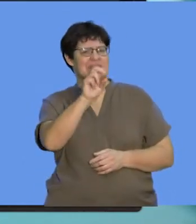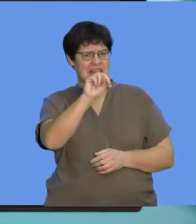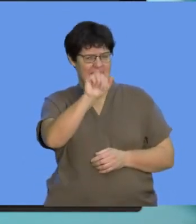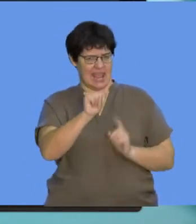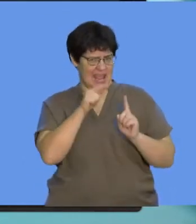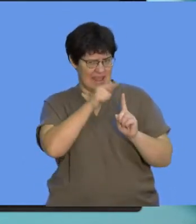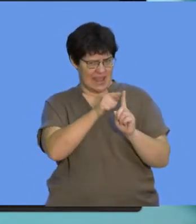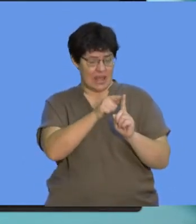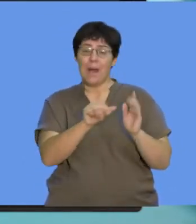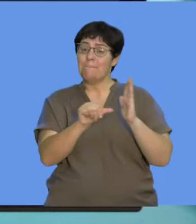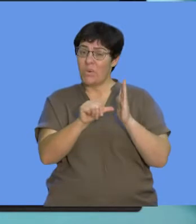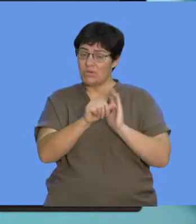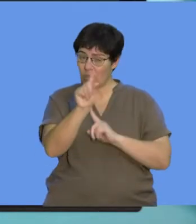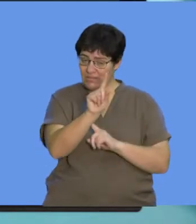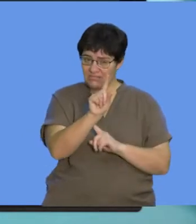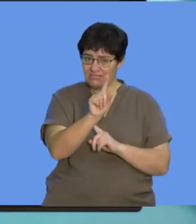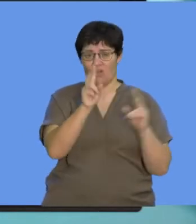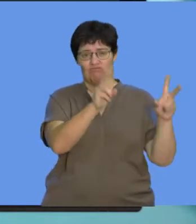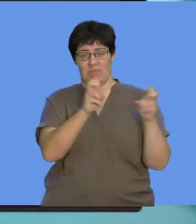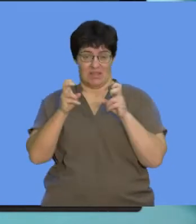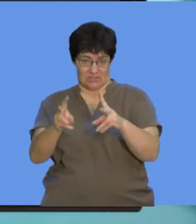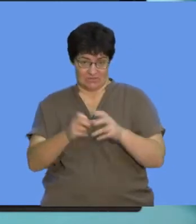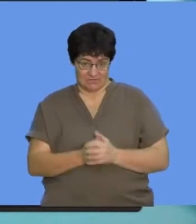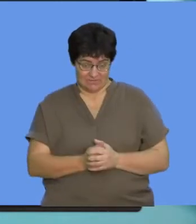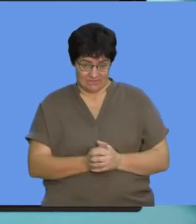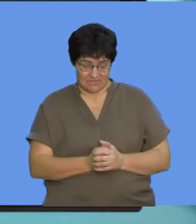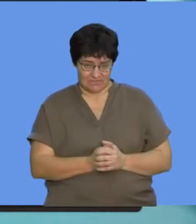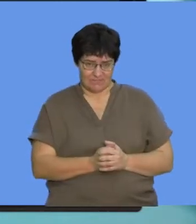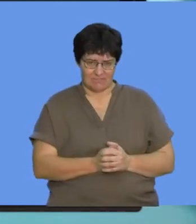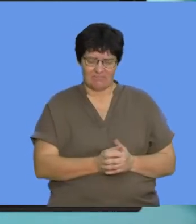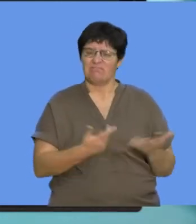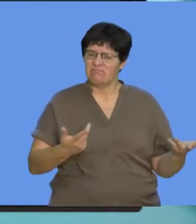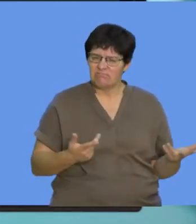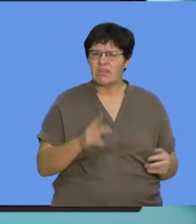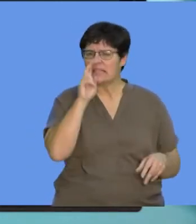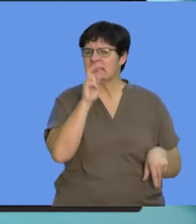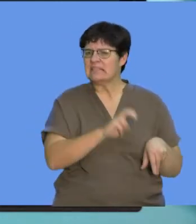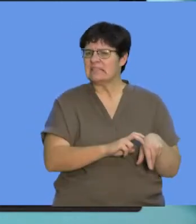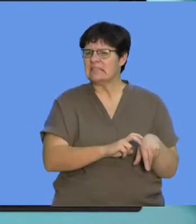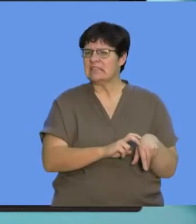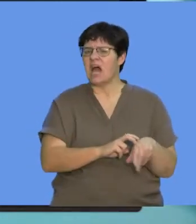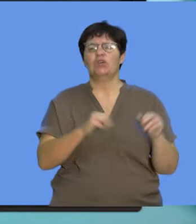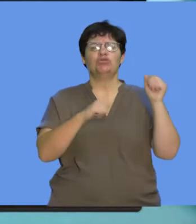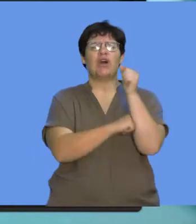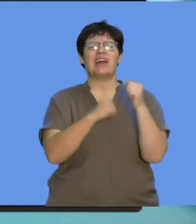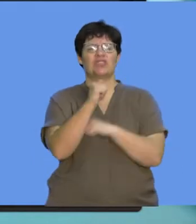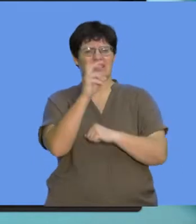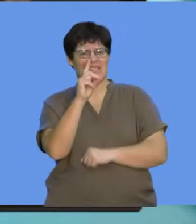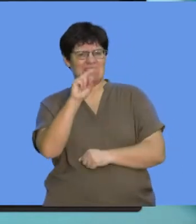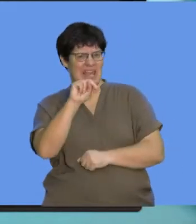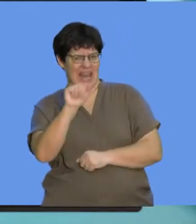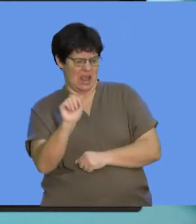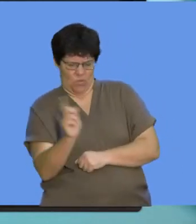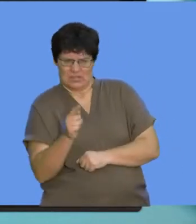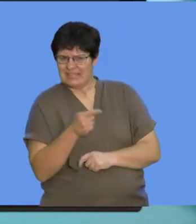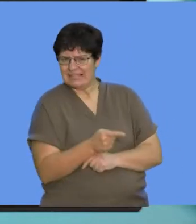important, replication. It's important at this point that we have some reflection on kind of what the structure of DNA is, to look